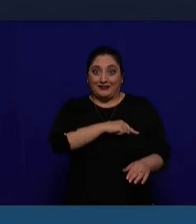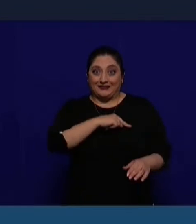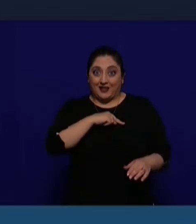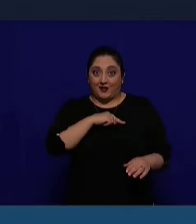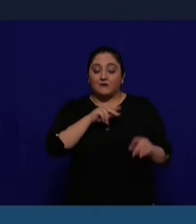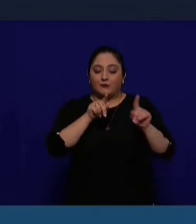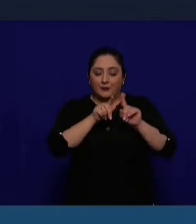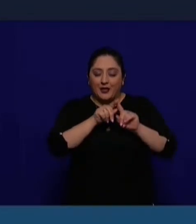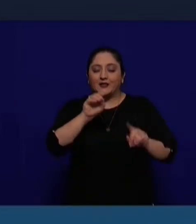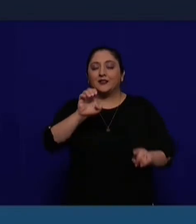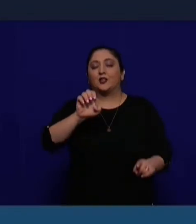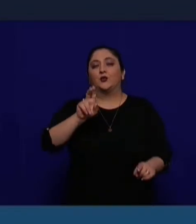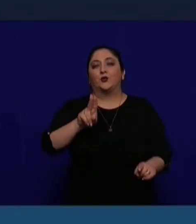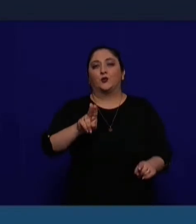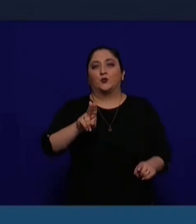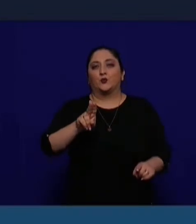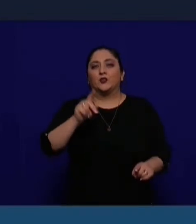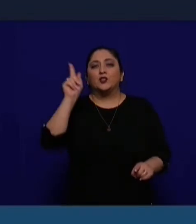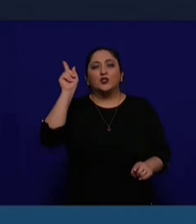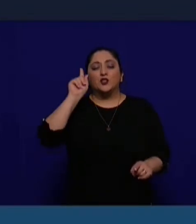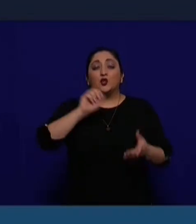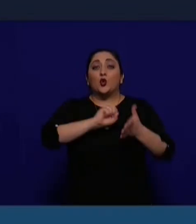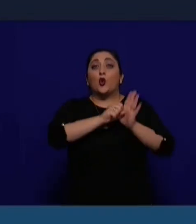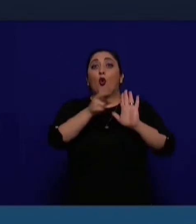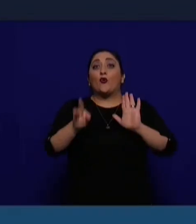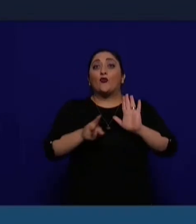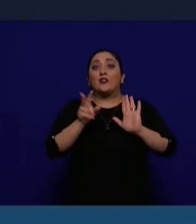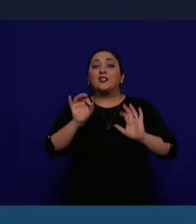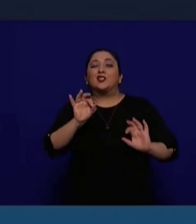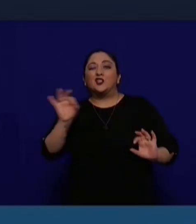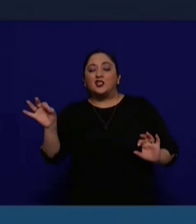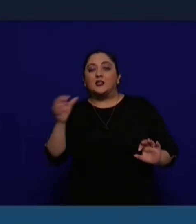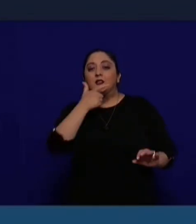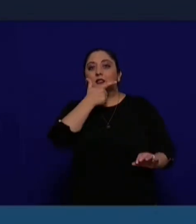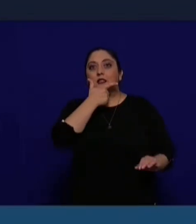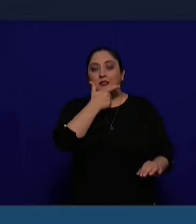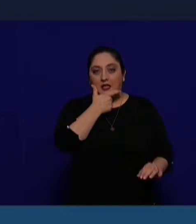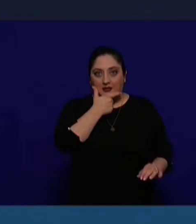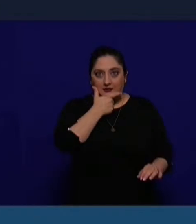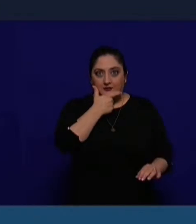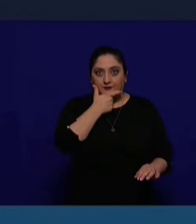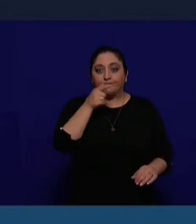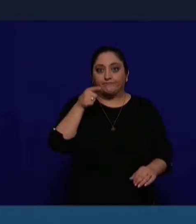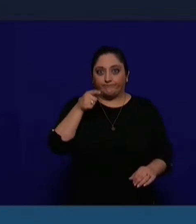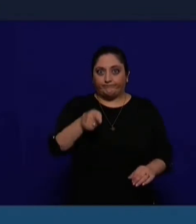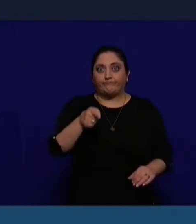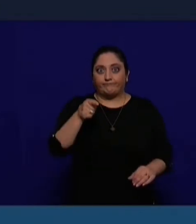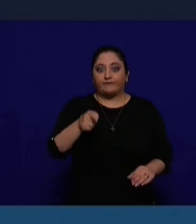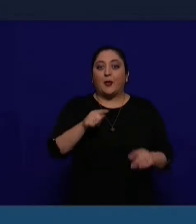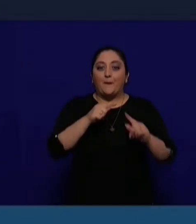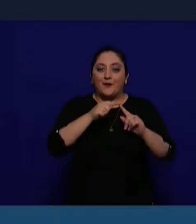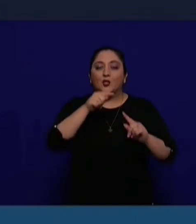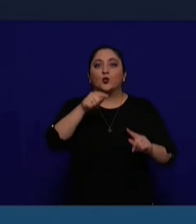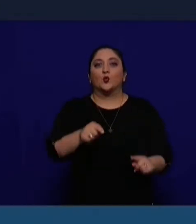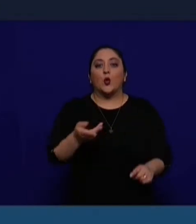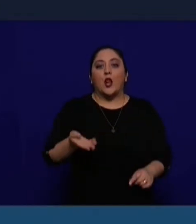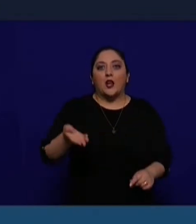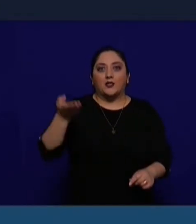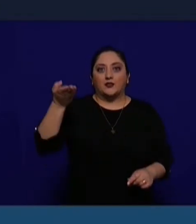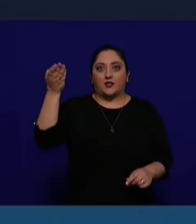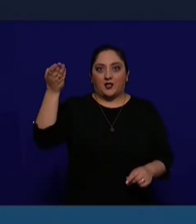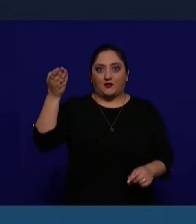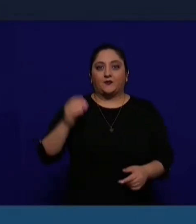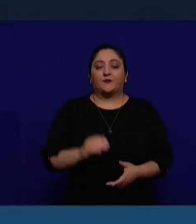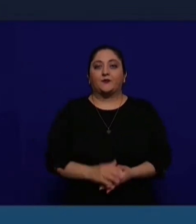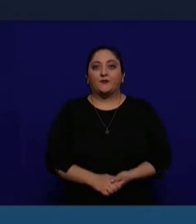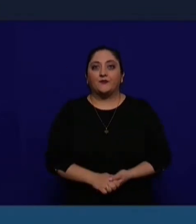qegħdin ikunu minn dak li nafuh bħala il-varjant li ħareġ l-ewwel darba mill-Ingilterra. U allura bħalissa għandna numru